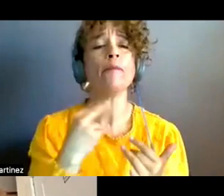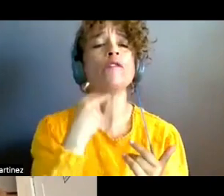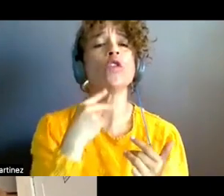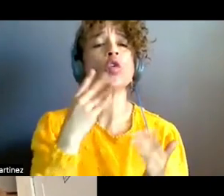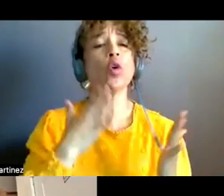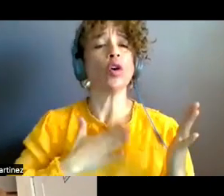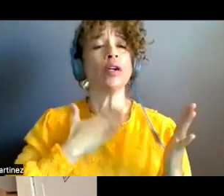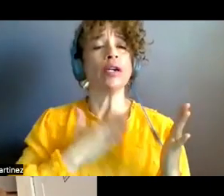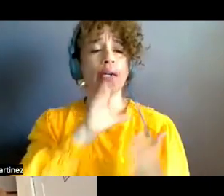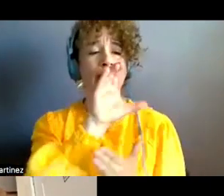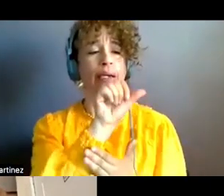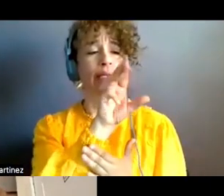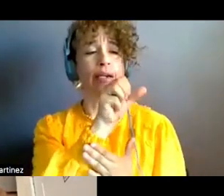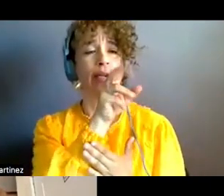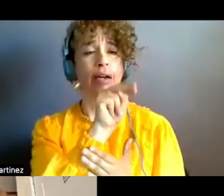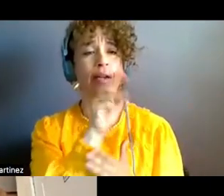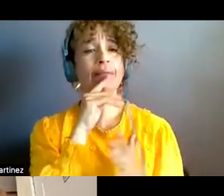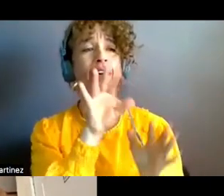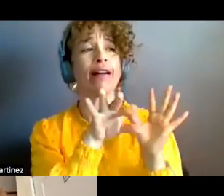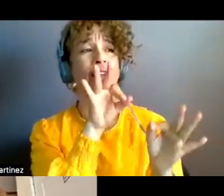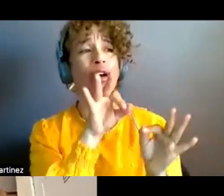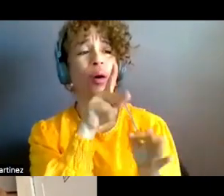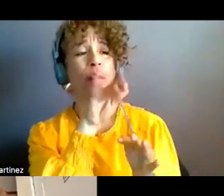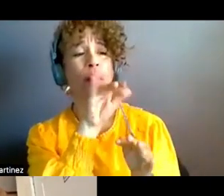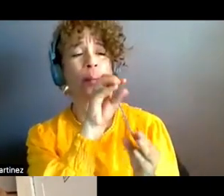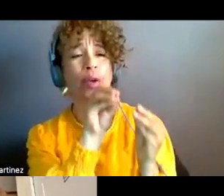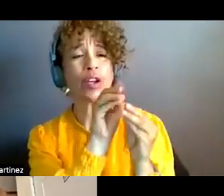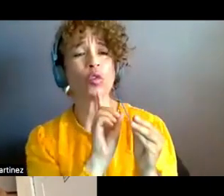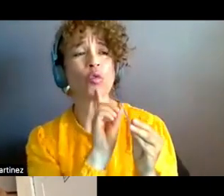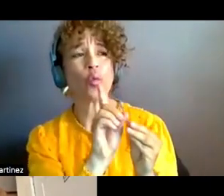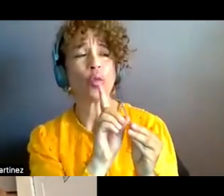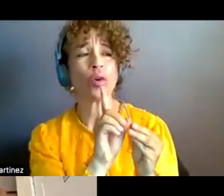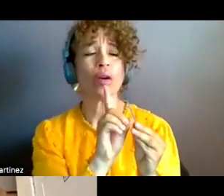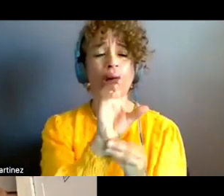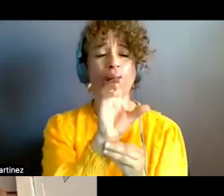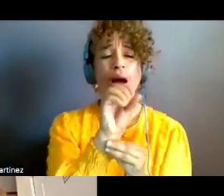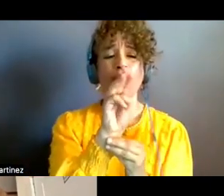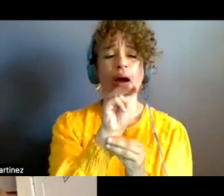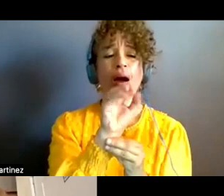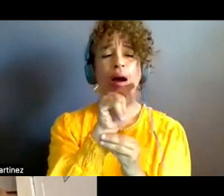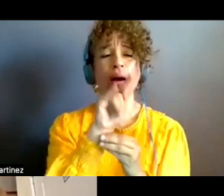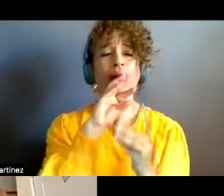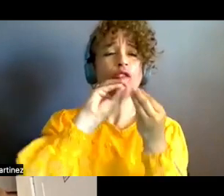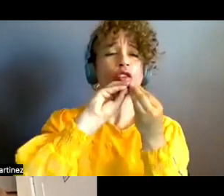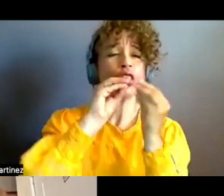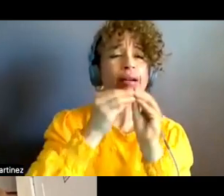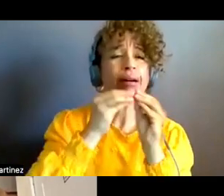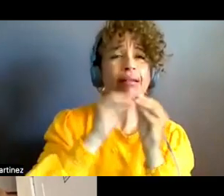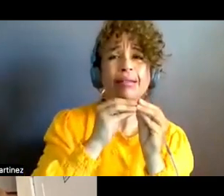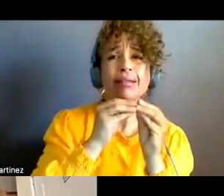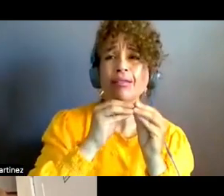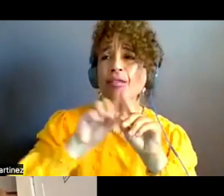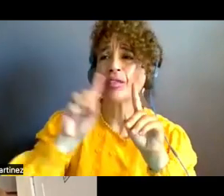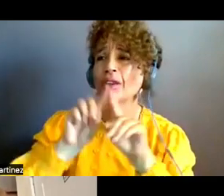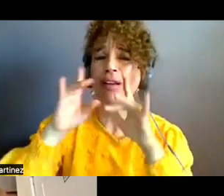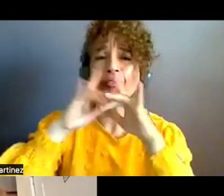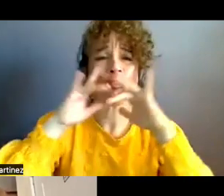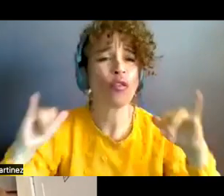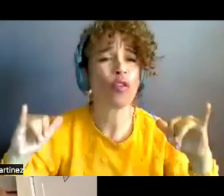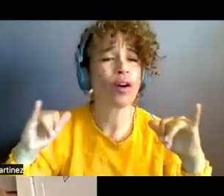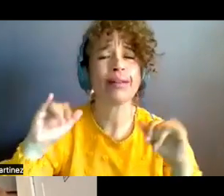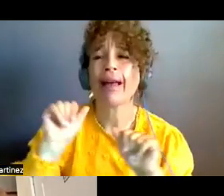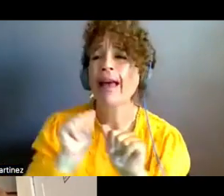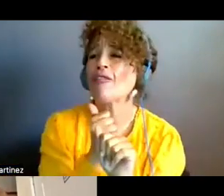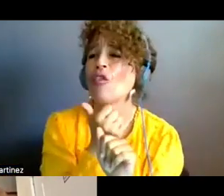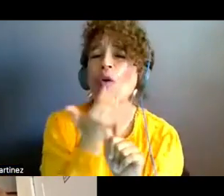that Carmen can, you know, find pieces to really encompass a number of tastes and varieties and everything.